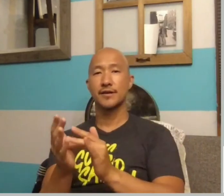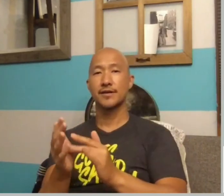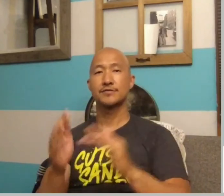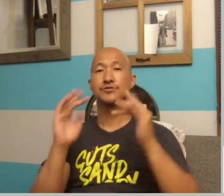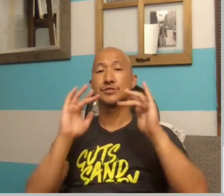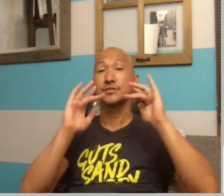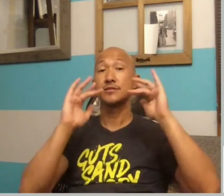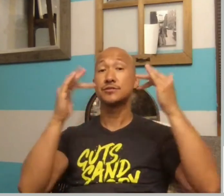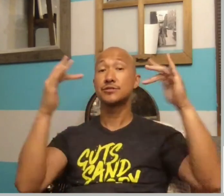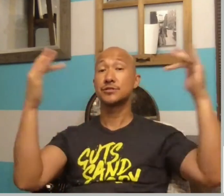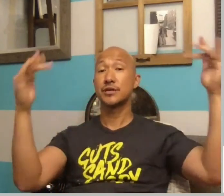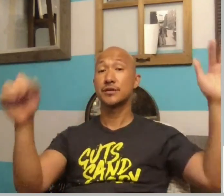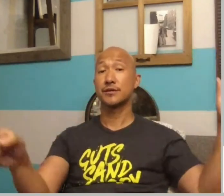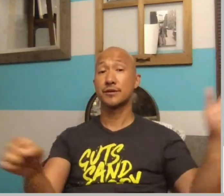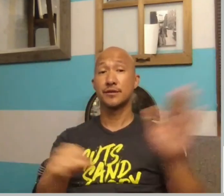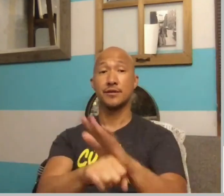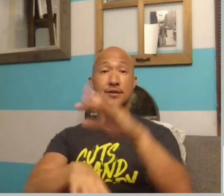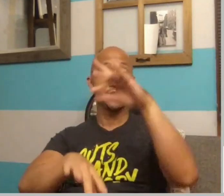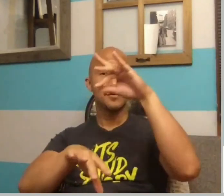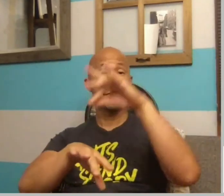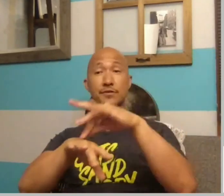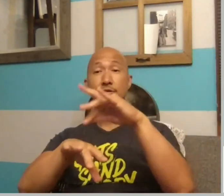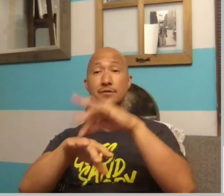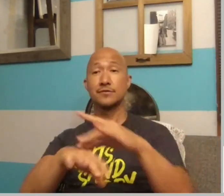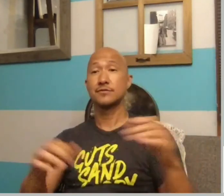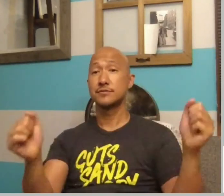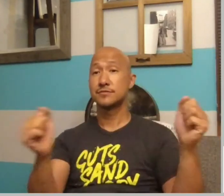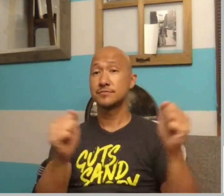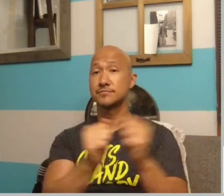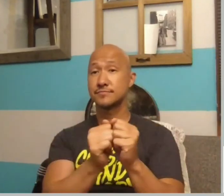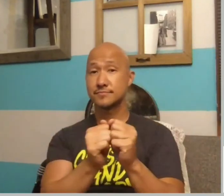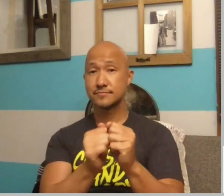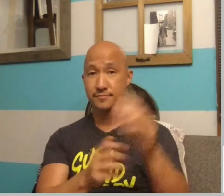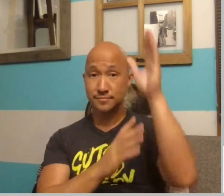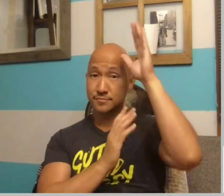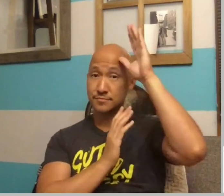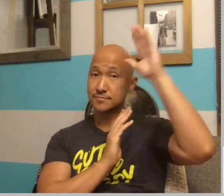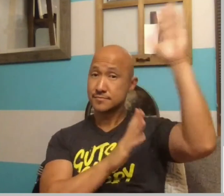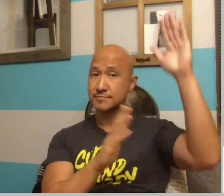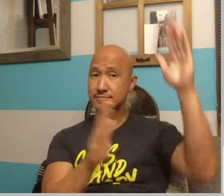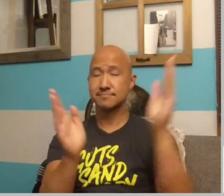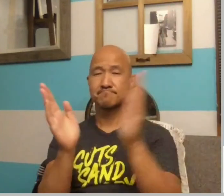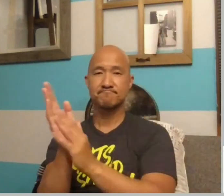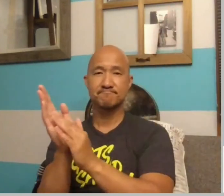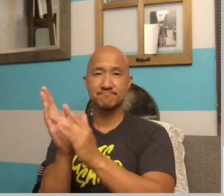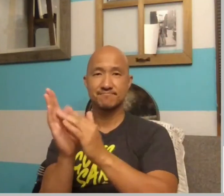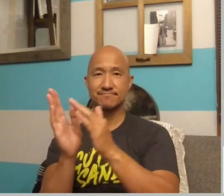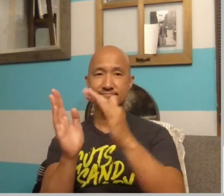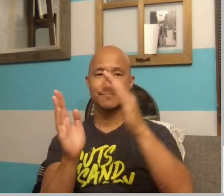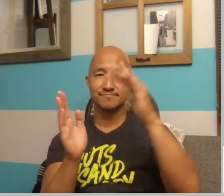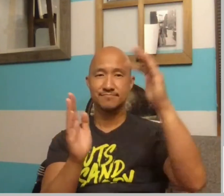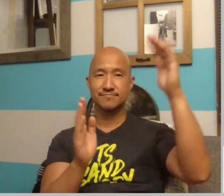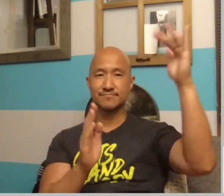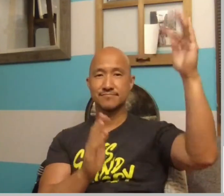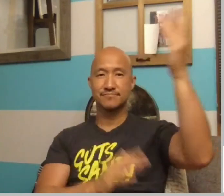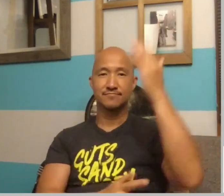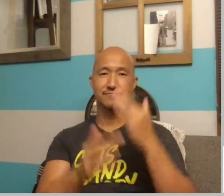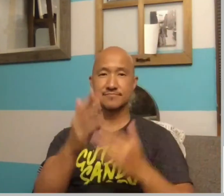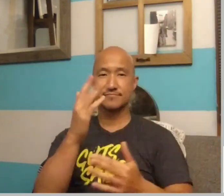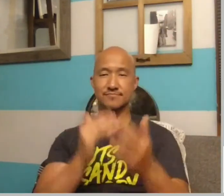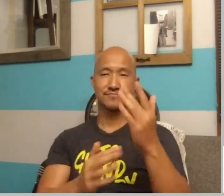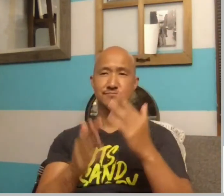Shine, Jesus, shine. Fill this land with the Father's